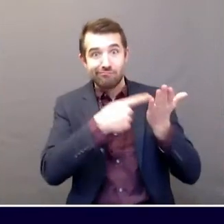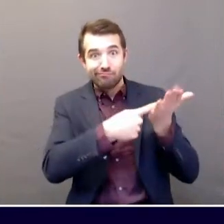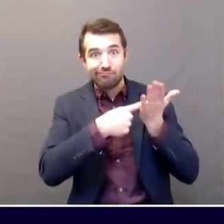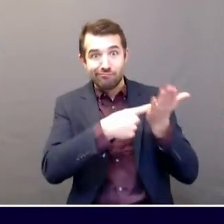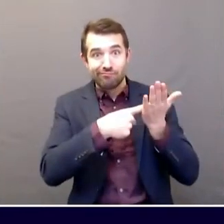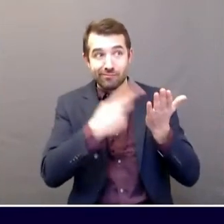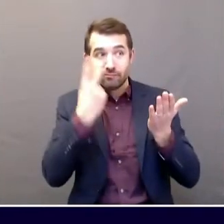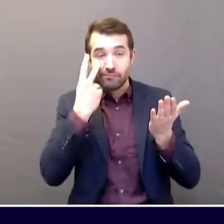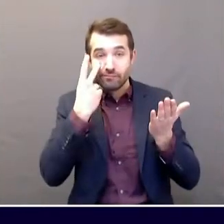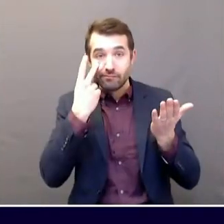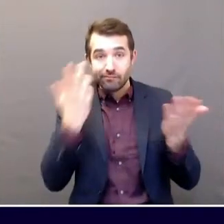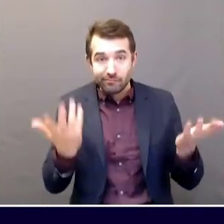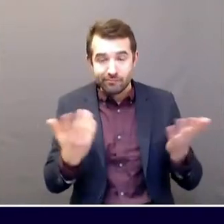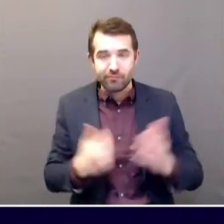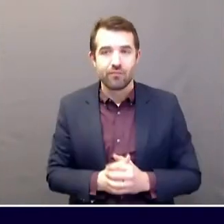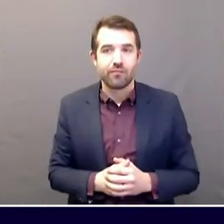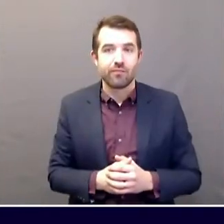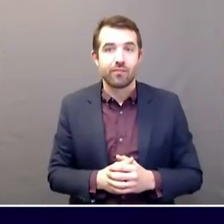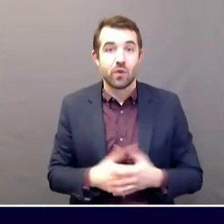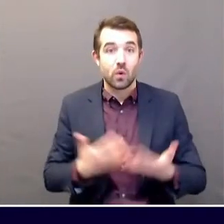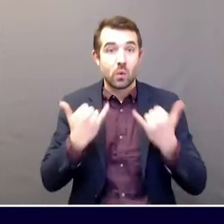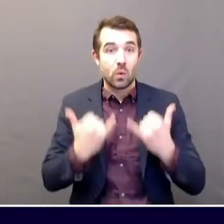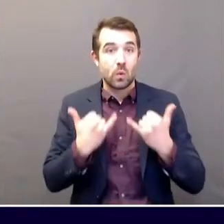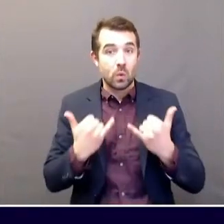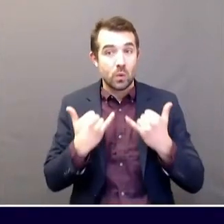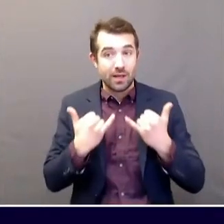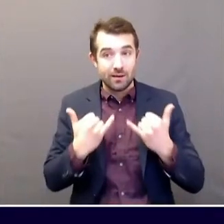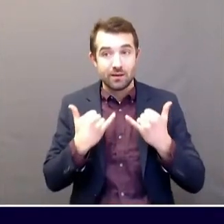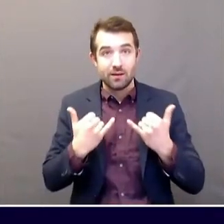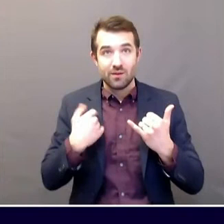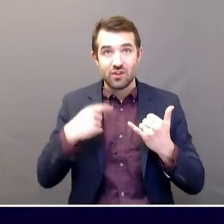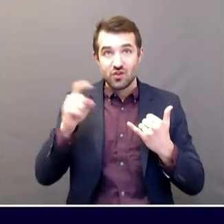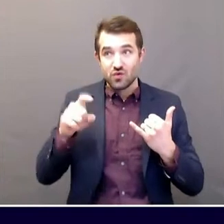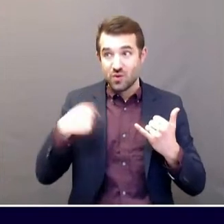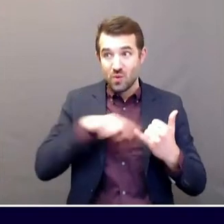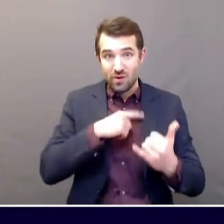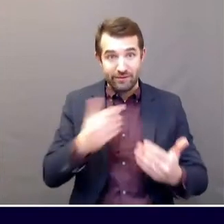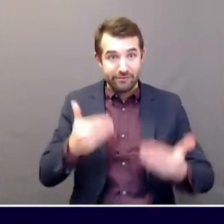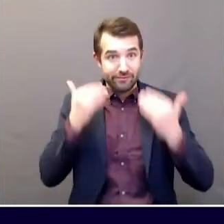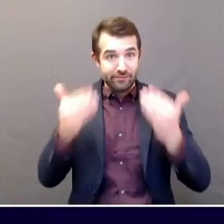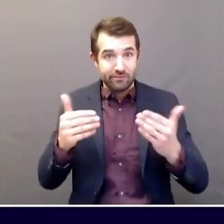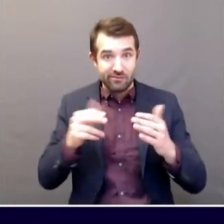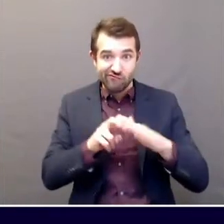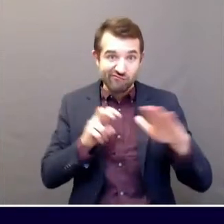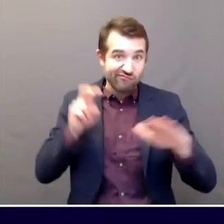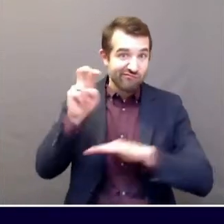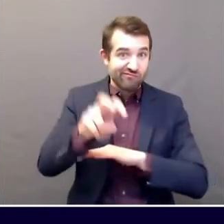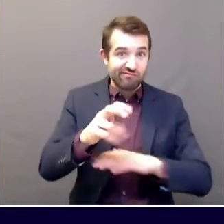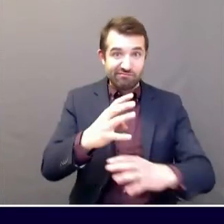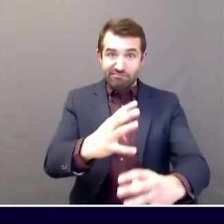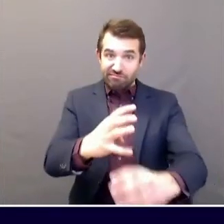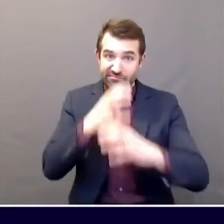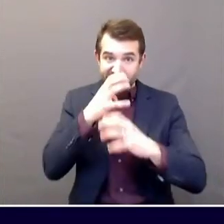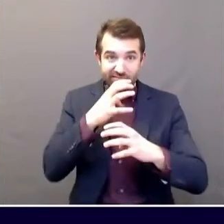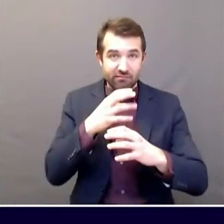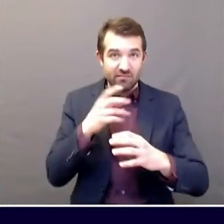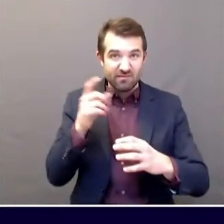There's no reason at this point to take any extra public health precautions in anticipation of the spread of that